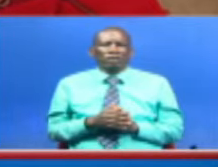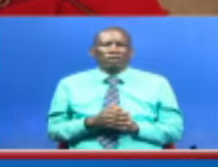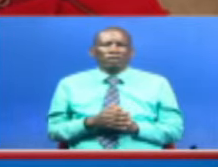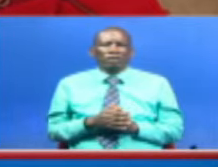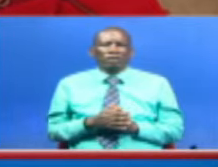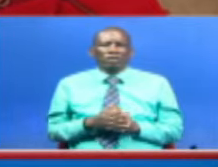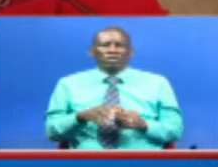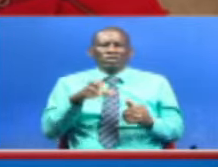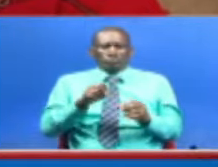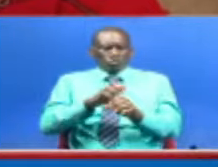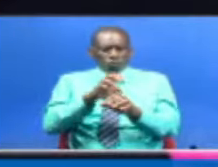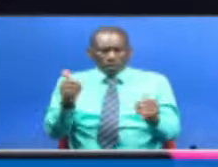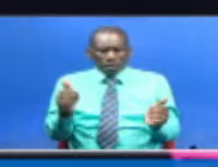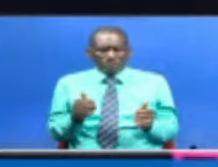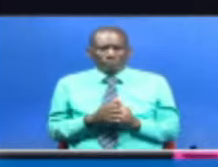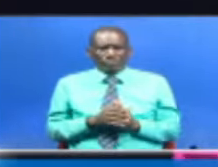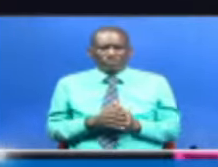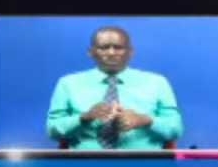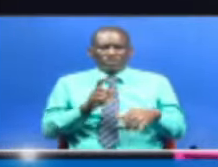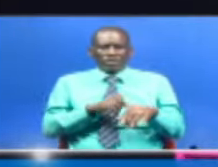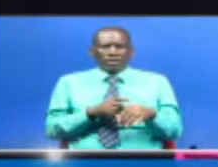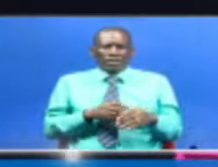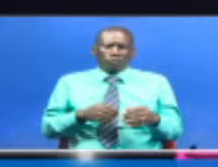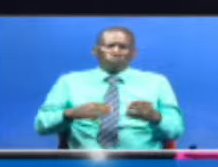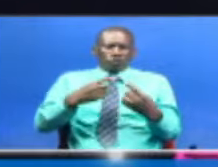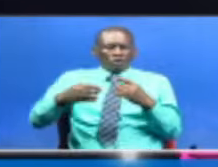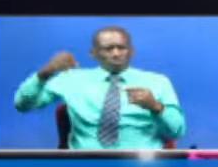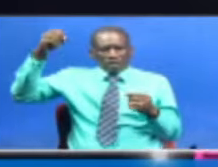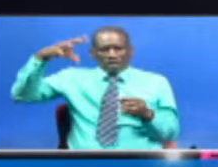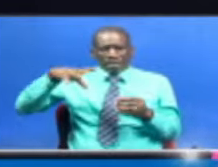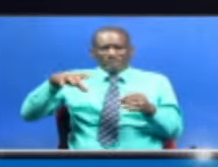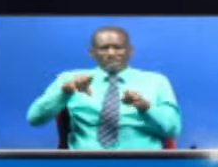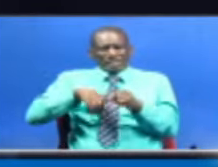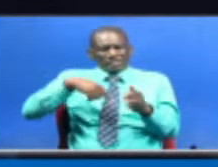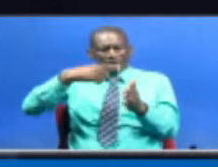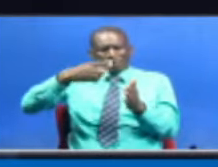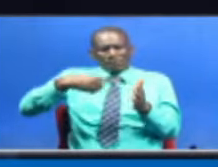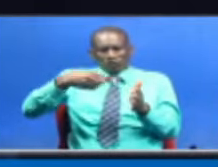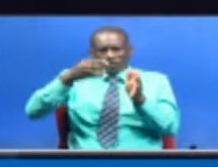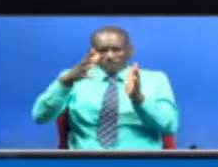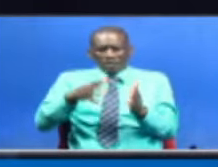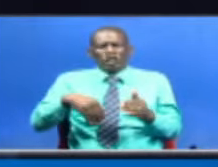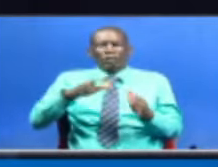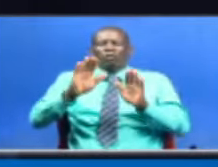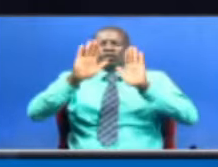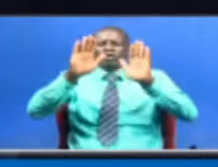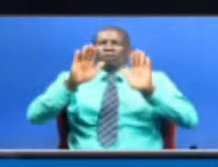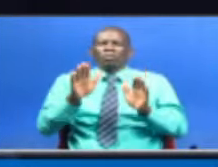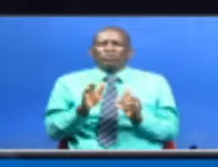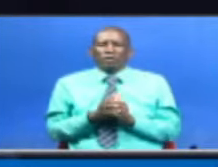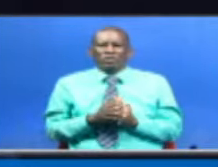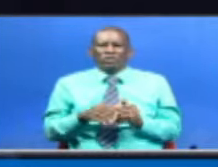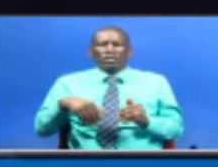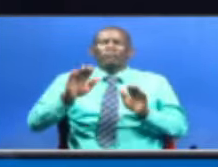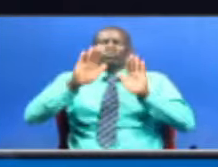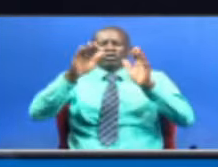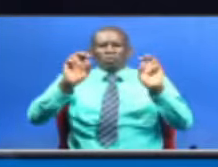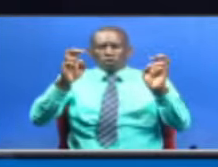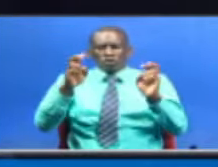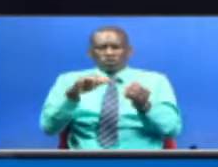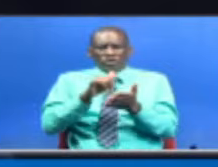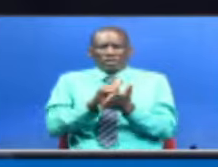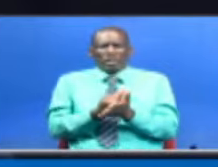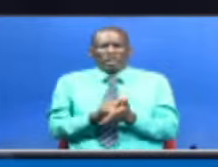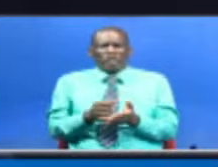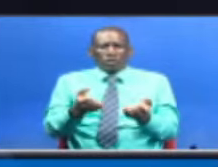So when it comes to energy, I think as a manufacturer, the most important issue is that we